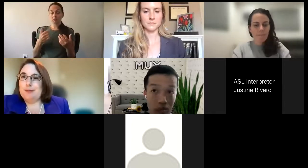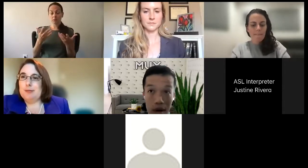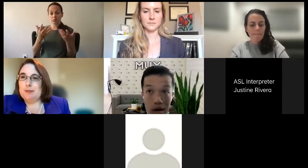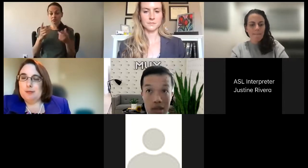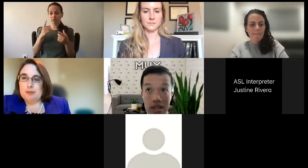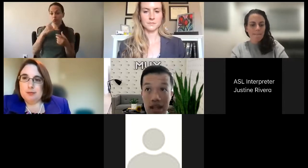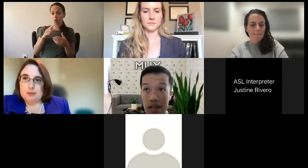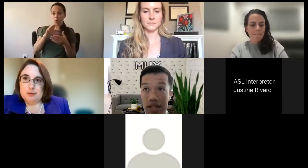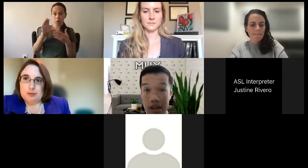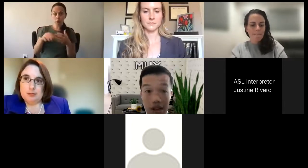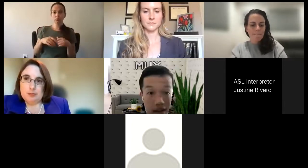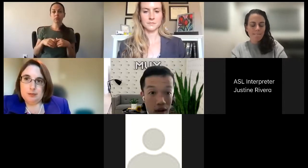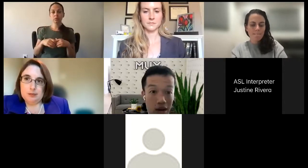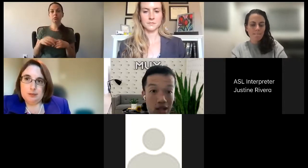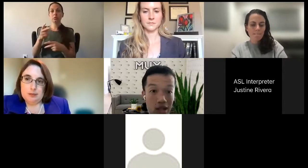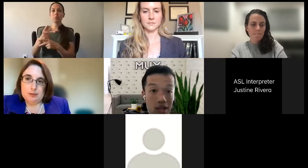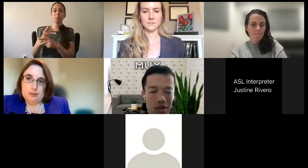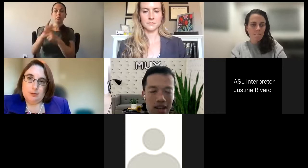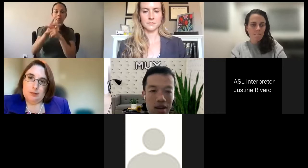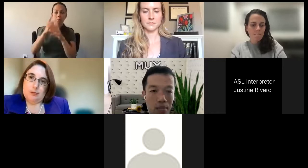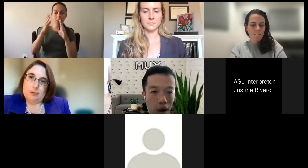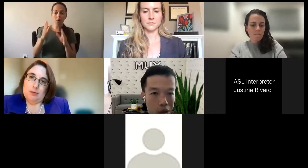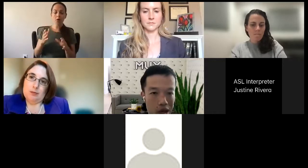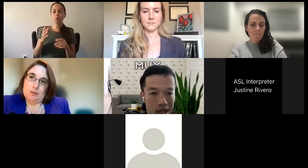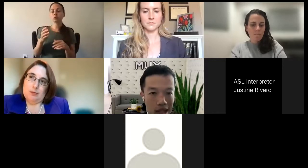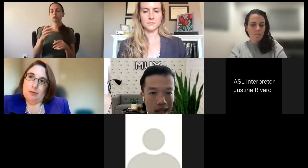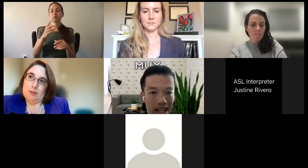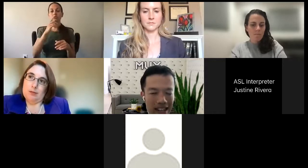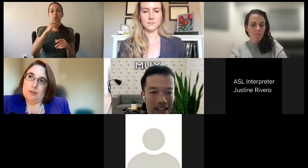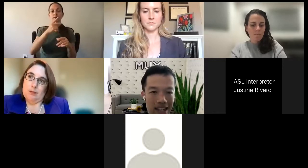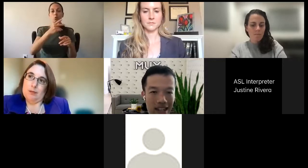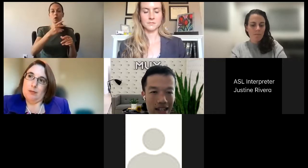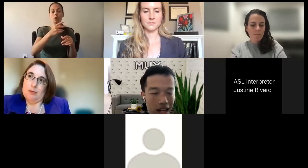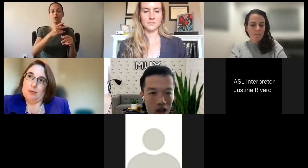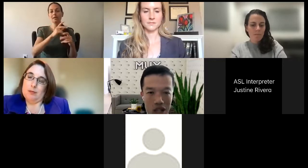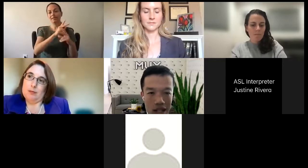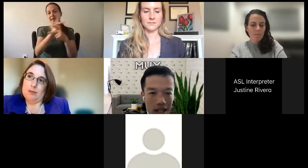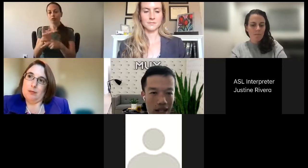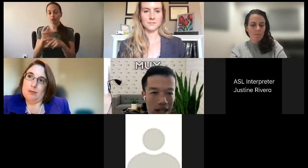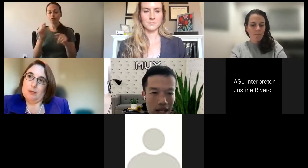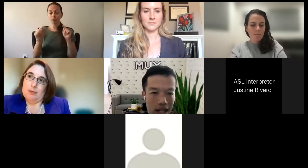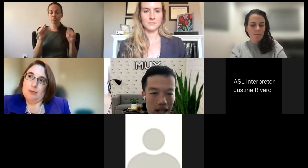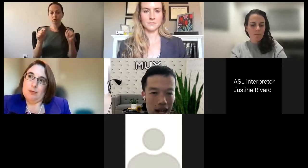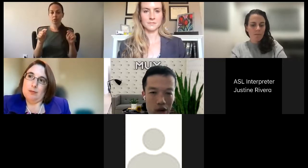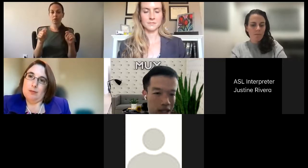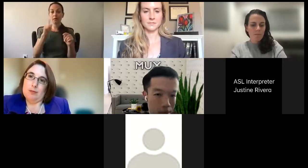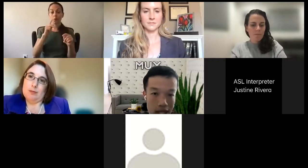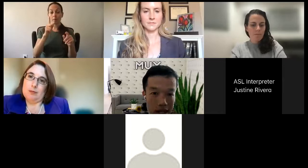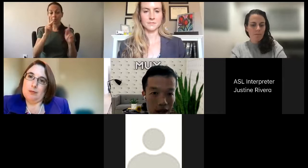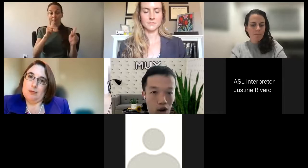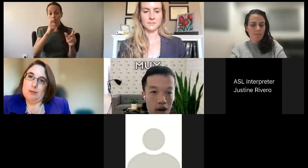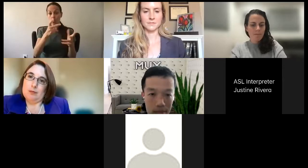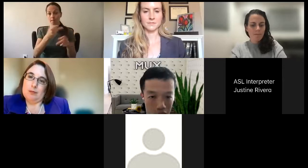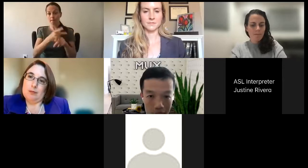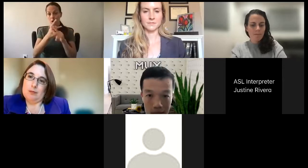the advice I would have for borrowers and the advice that I would have for lenders. So borrowers, like technology, I would just